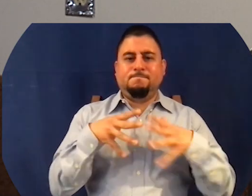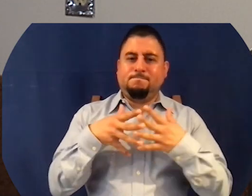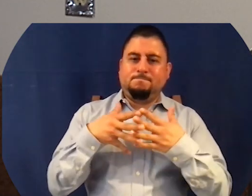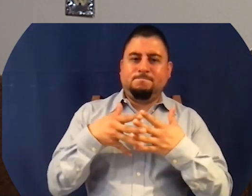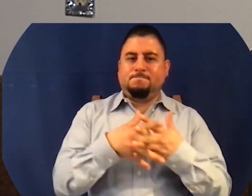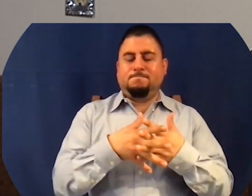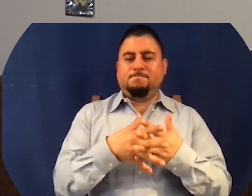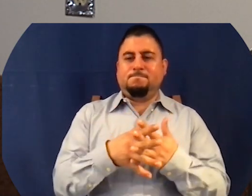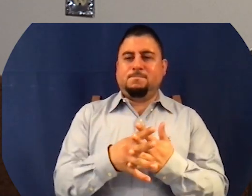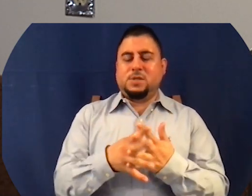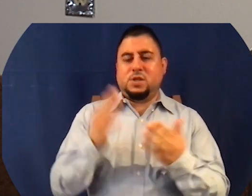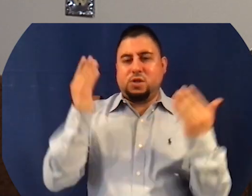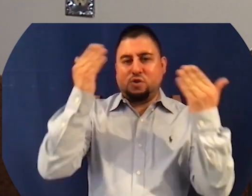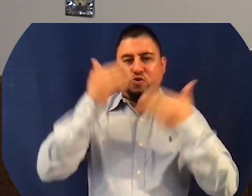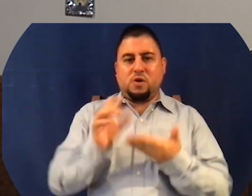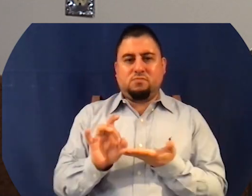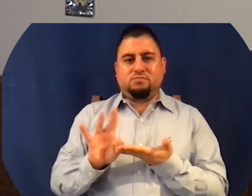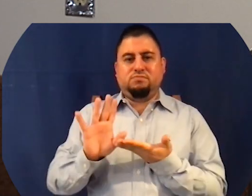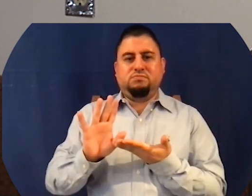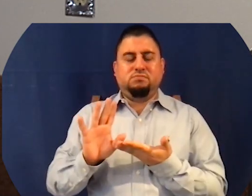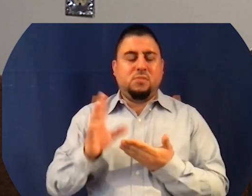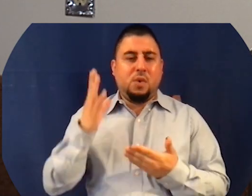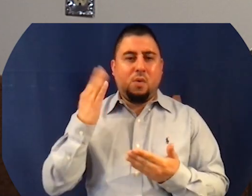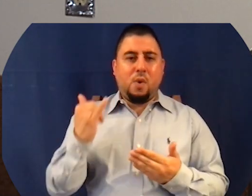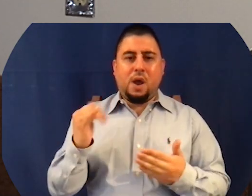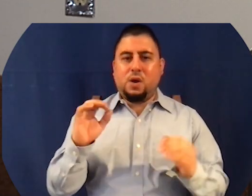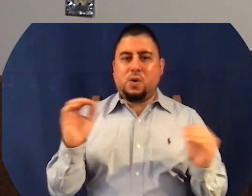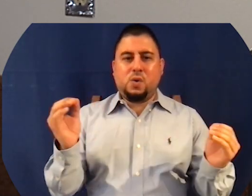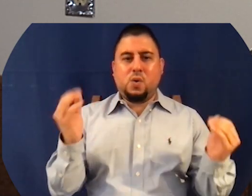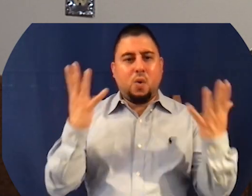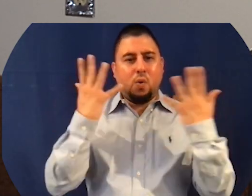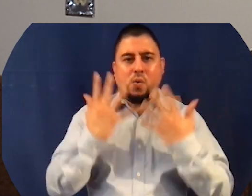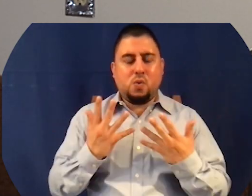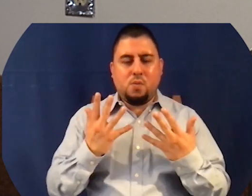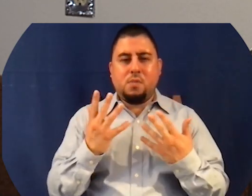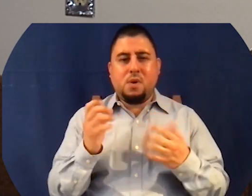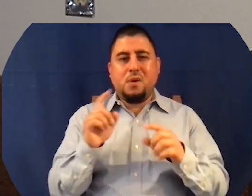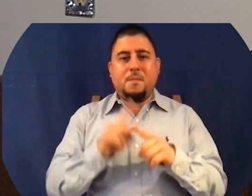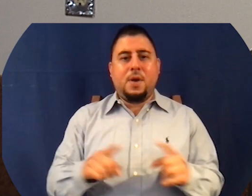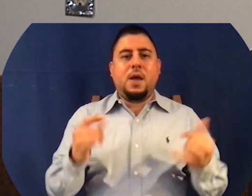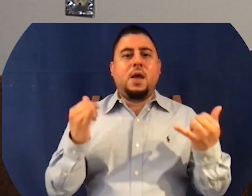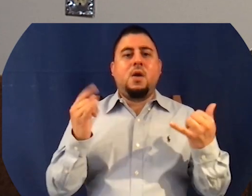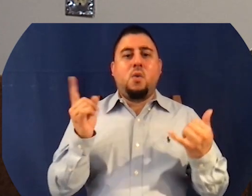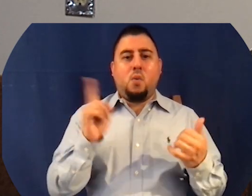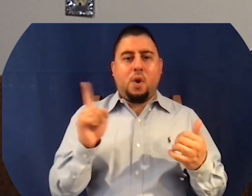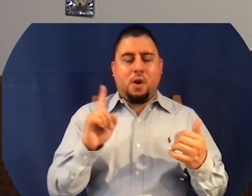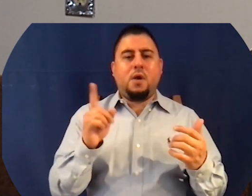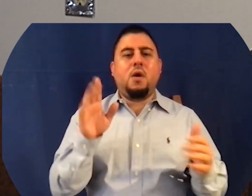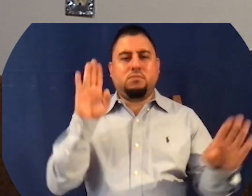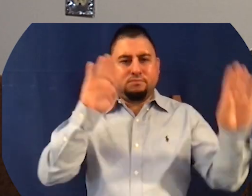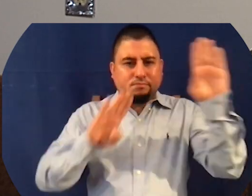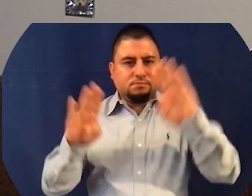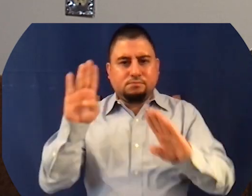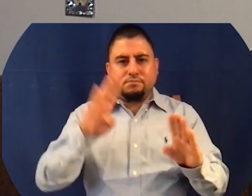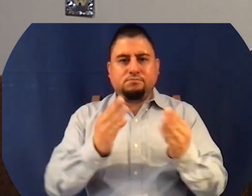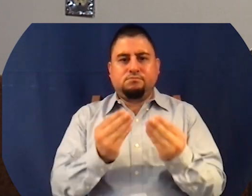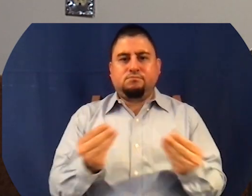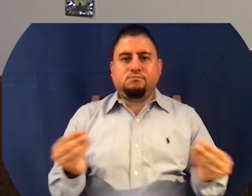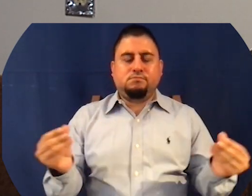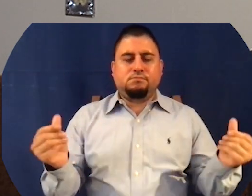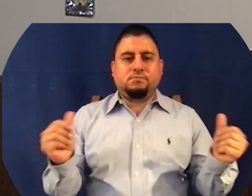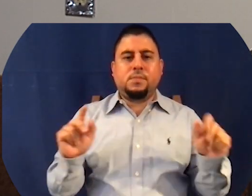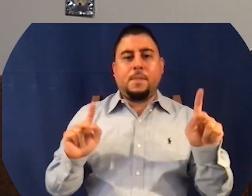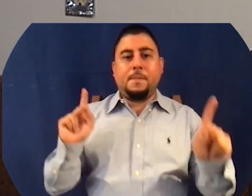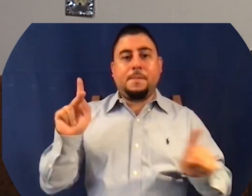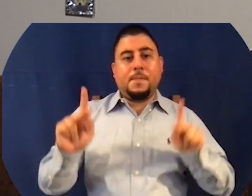dispelled is darkness, for there is no gloom where but now there was distress.